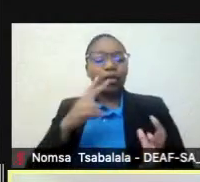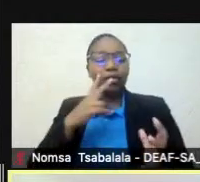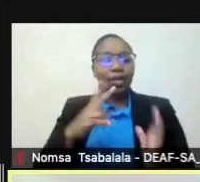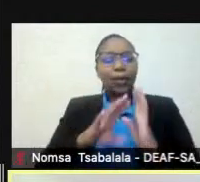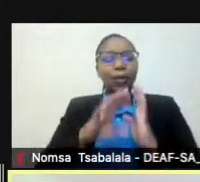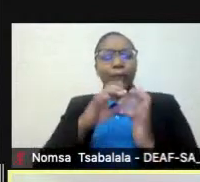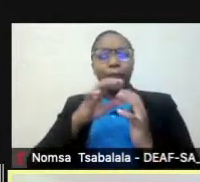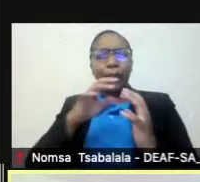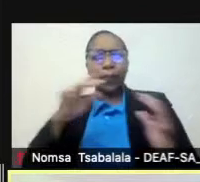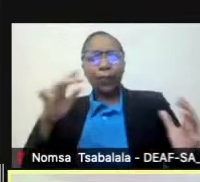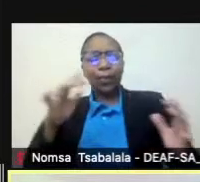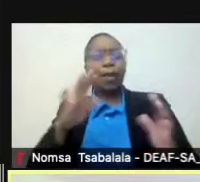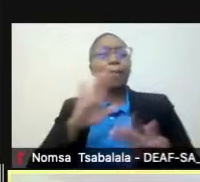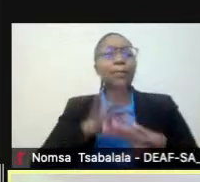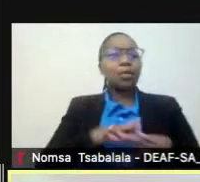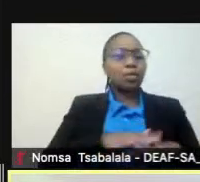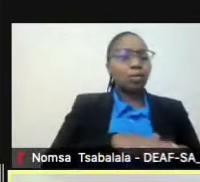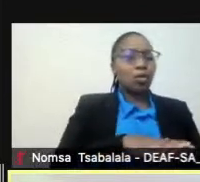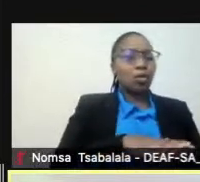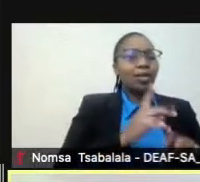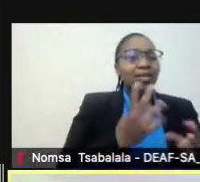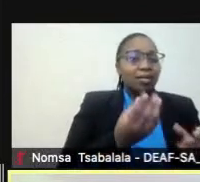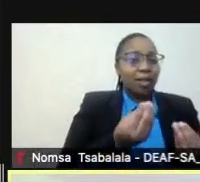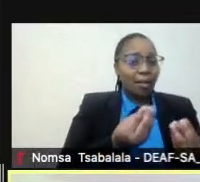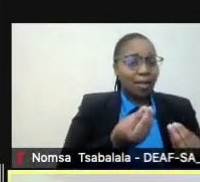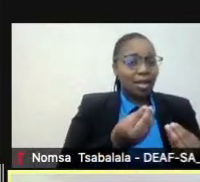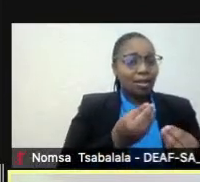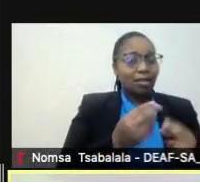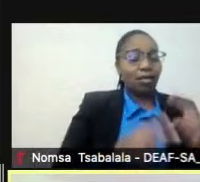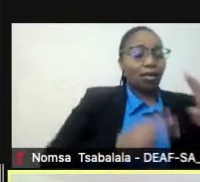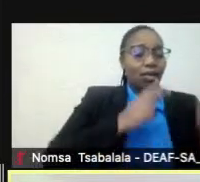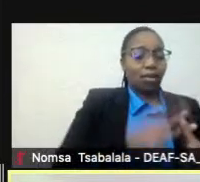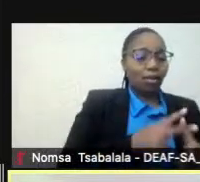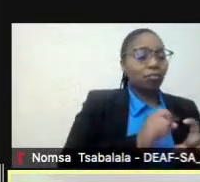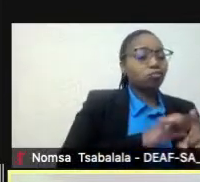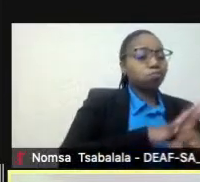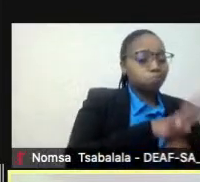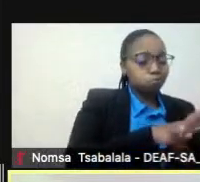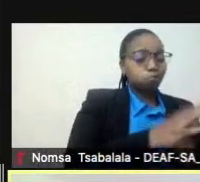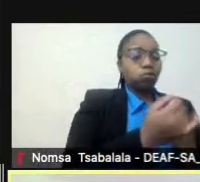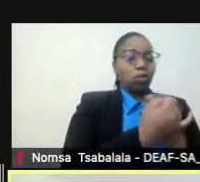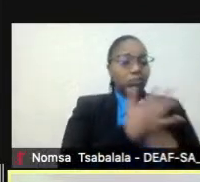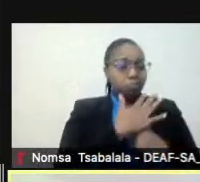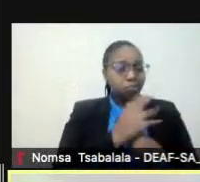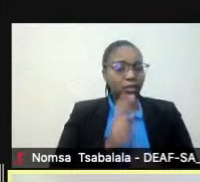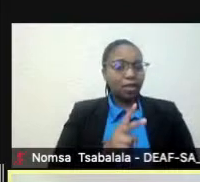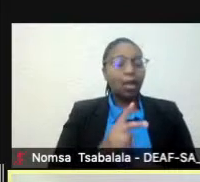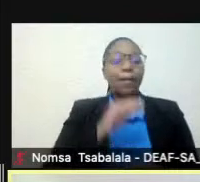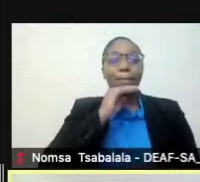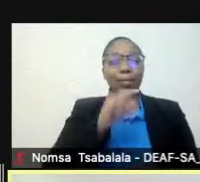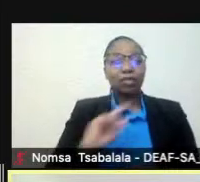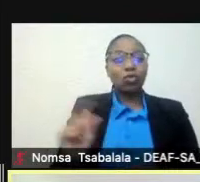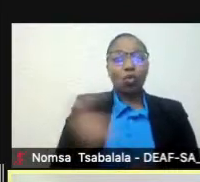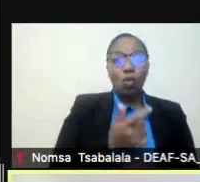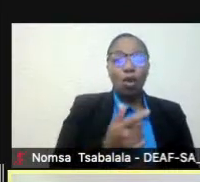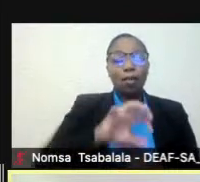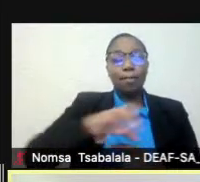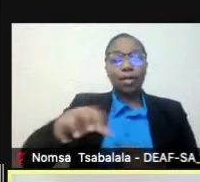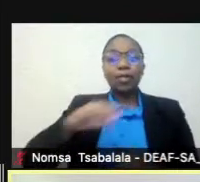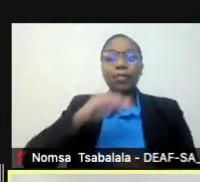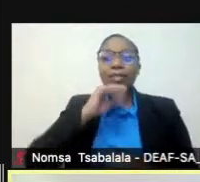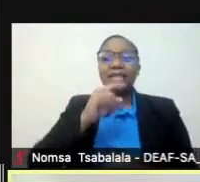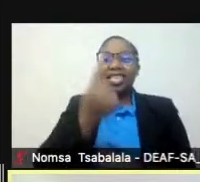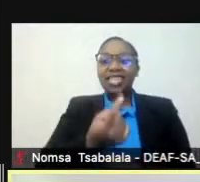the reproductive number. And so over 1 in all of the provinces, which means that each person is going to affect more than 1 other